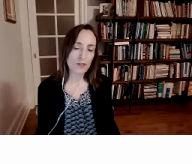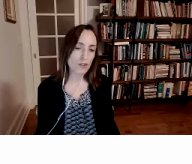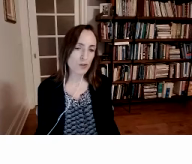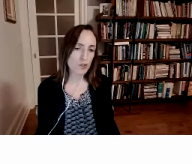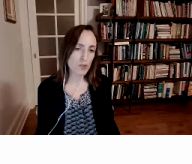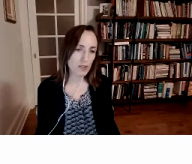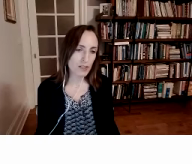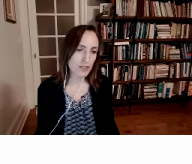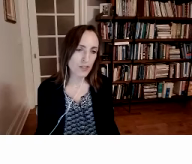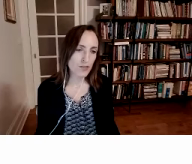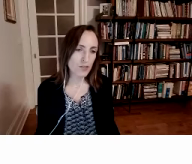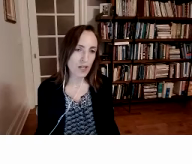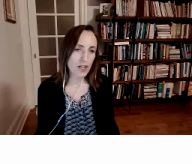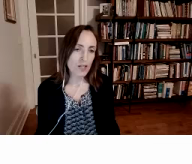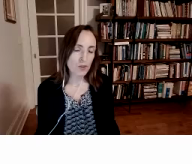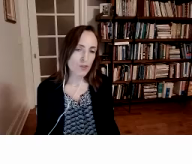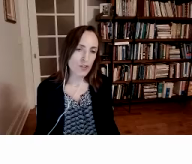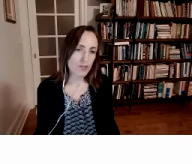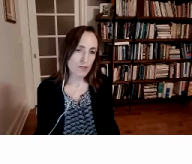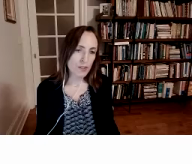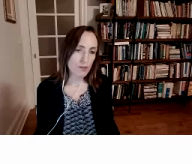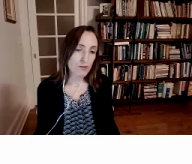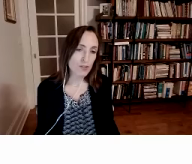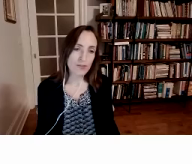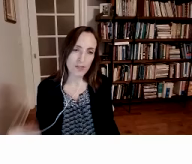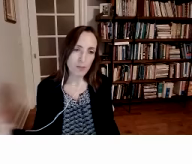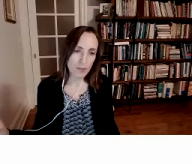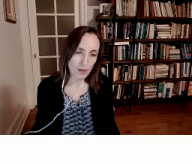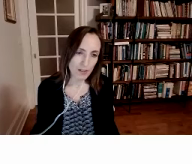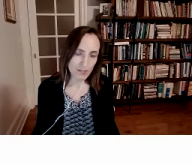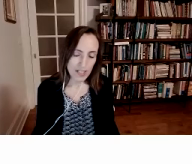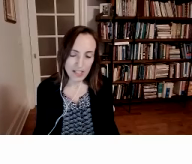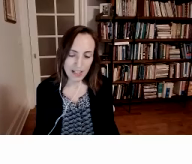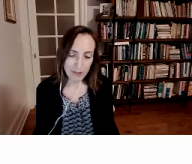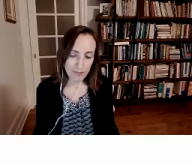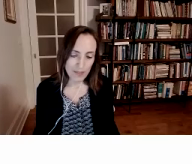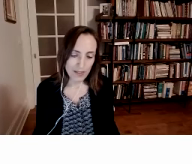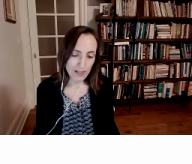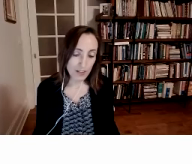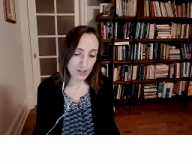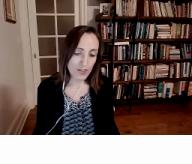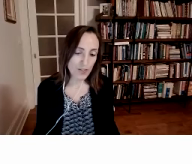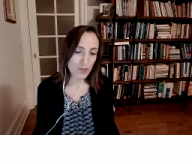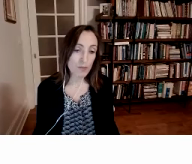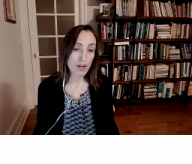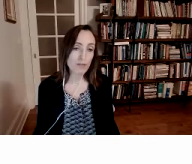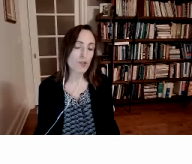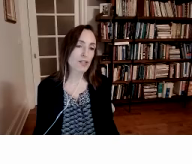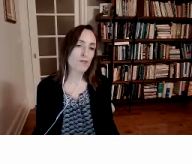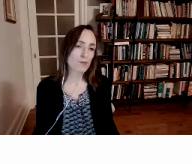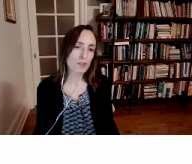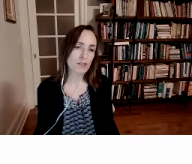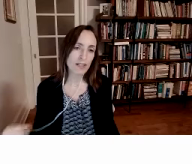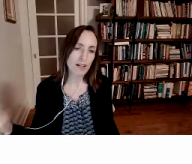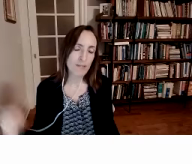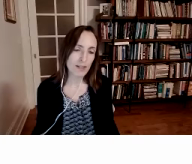words under the 2 experiment conditions. So it's just, you just sum up all of the occurrences of a prominence rating